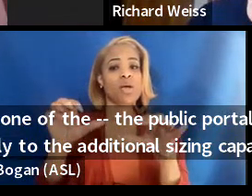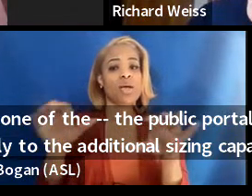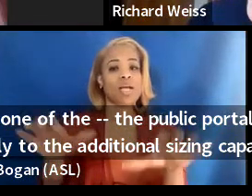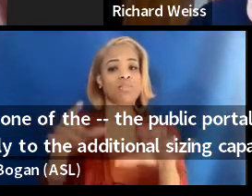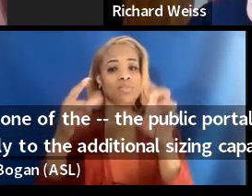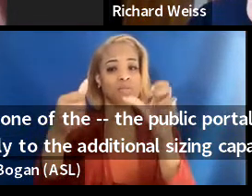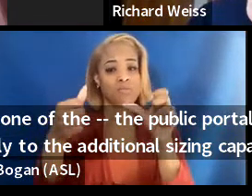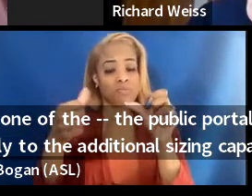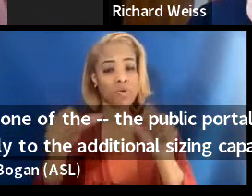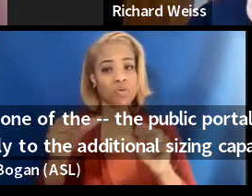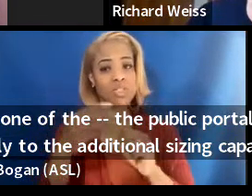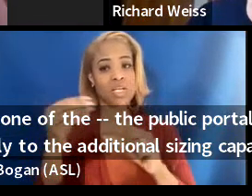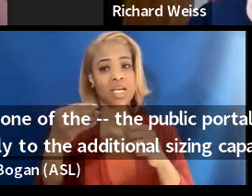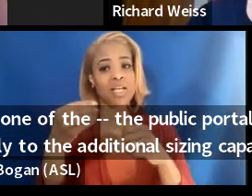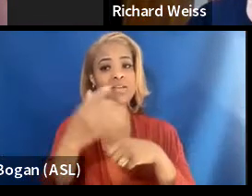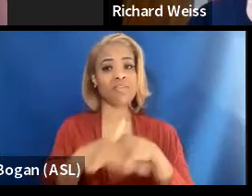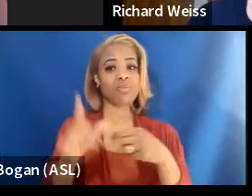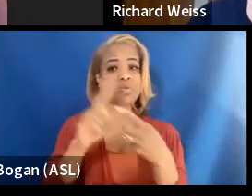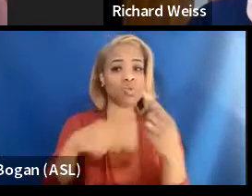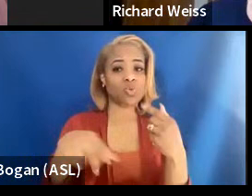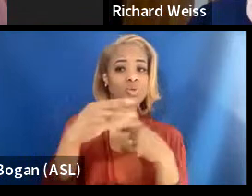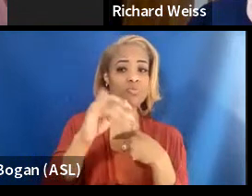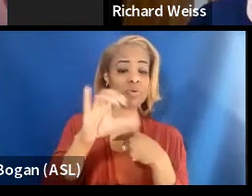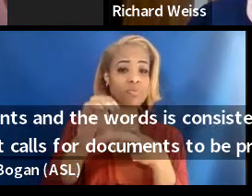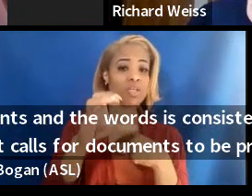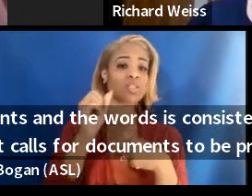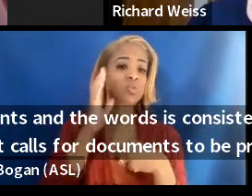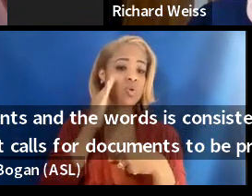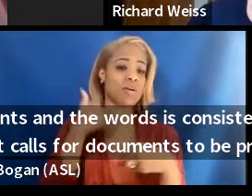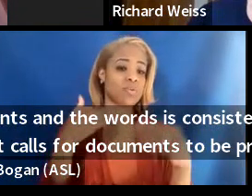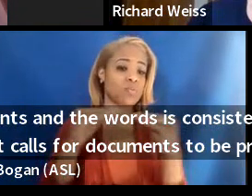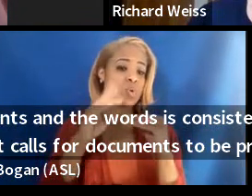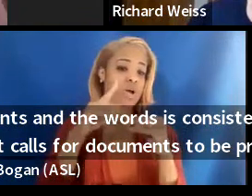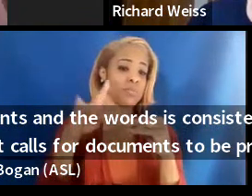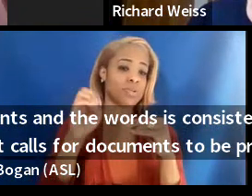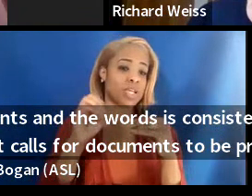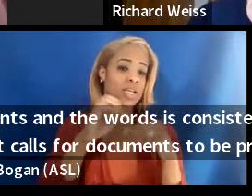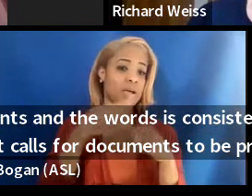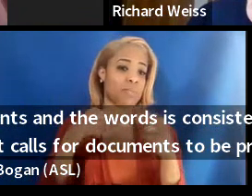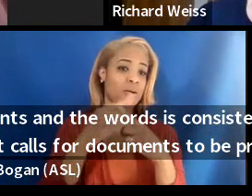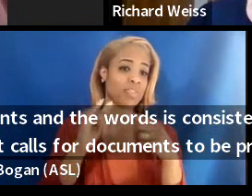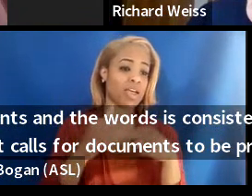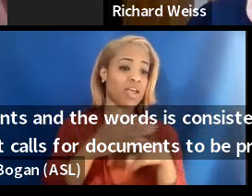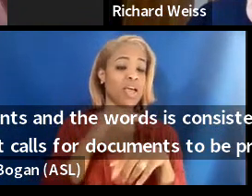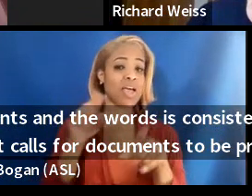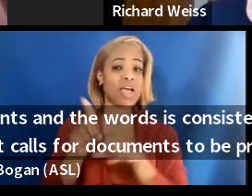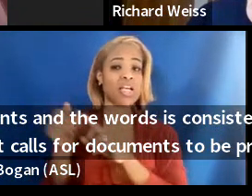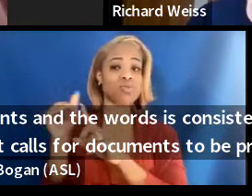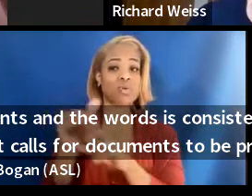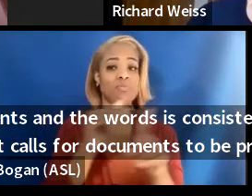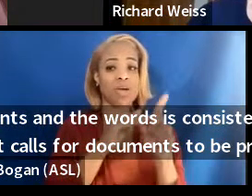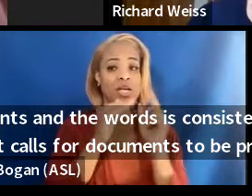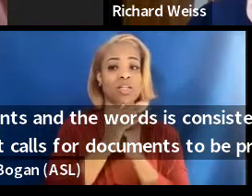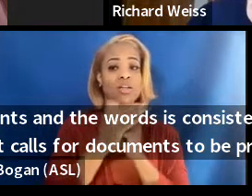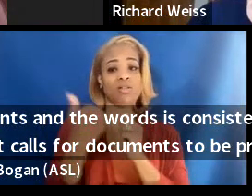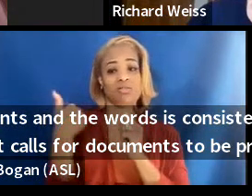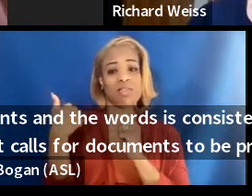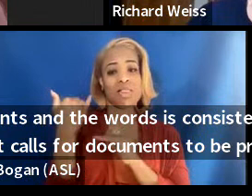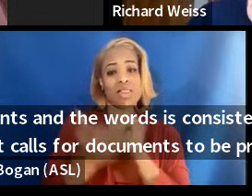public. So we'll continue to have more updates on that. Also, in kind of as a reminder from the discussion at the last